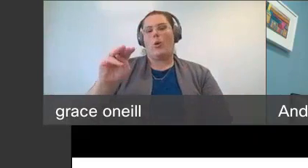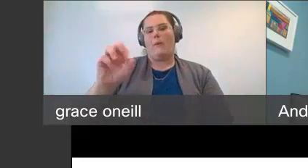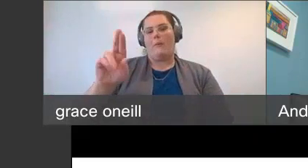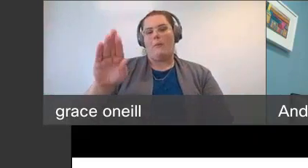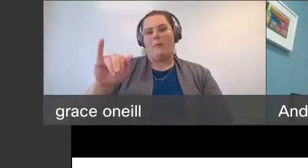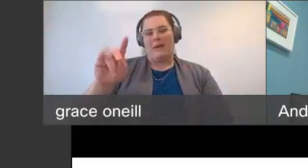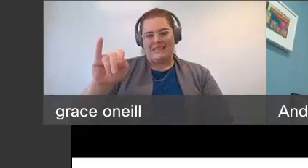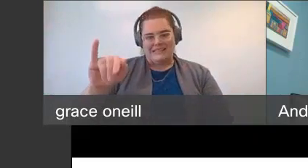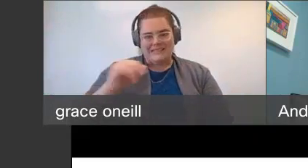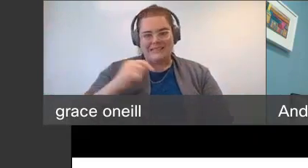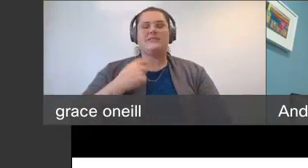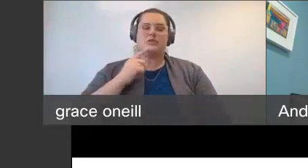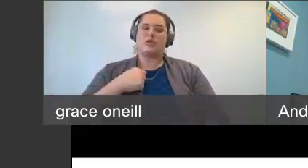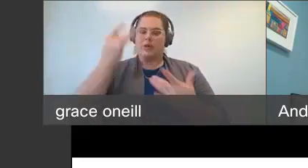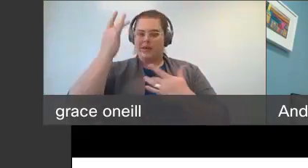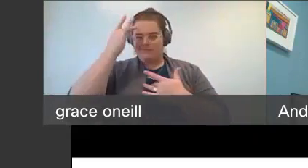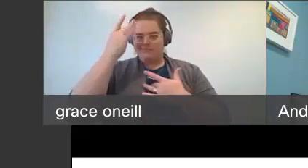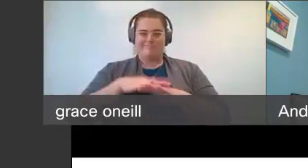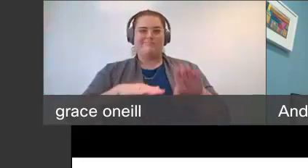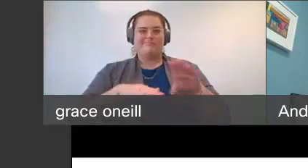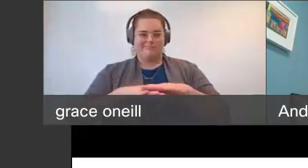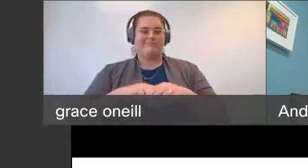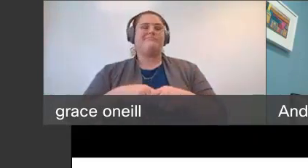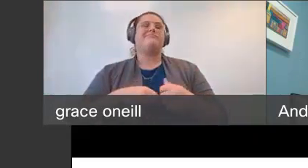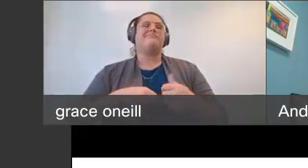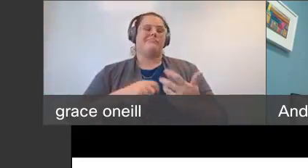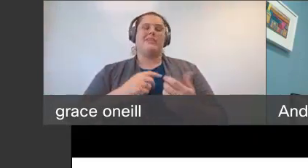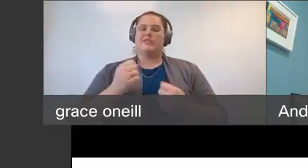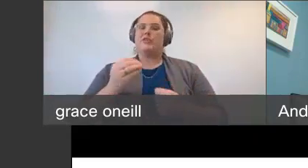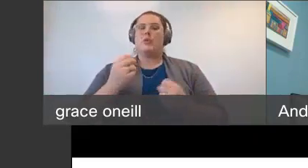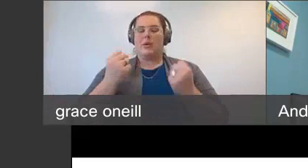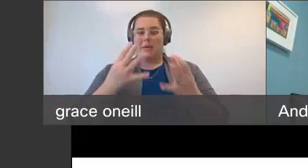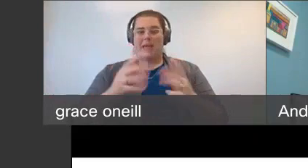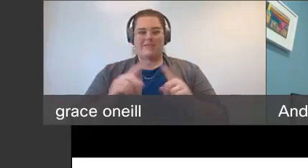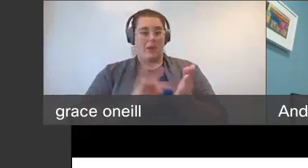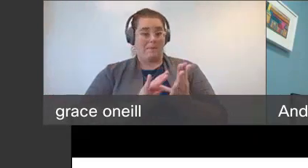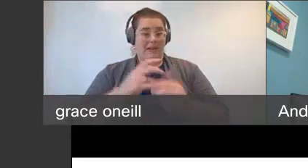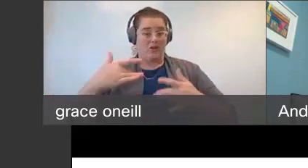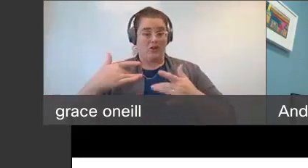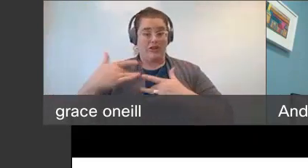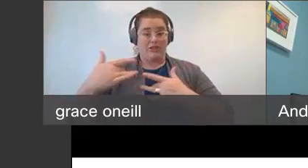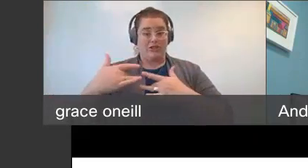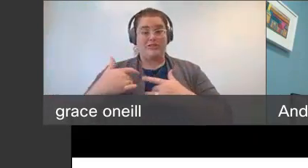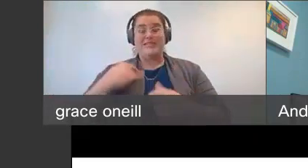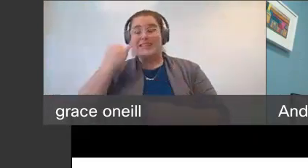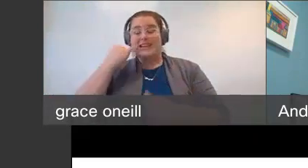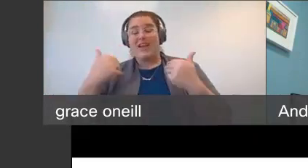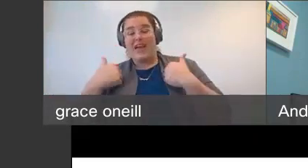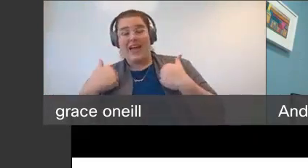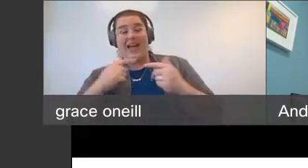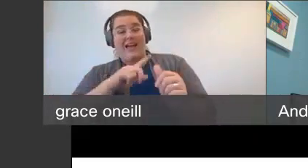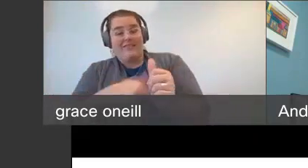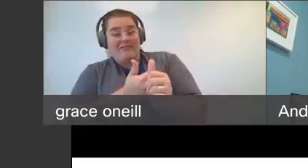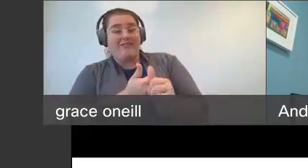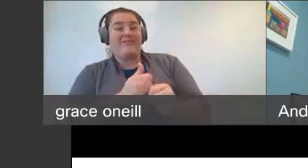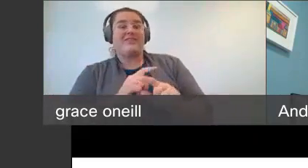or complicated medical concerns become more of an issue when an individual has comorbidities. There is